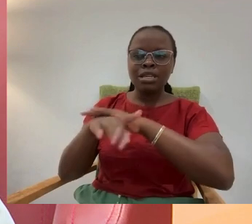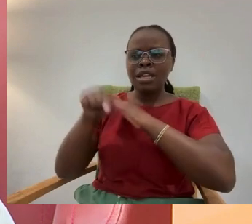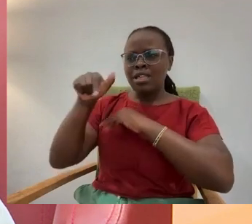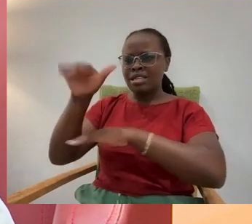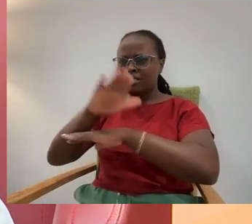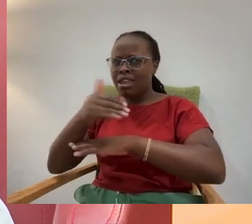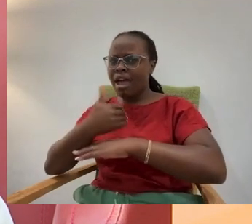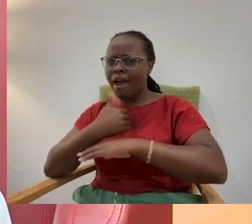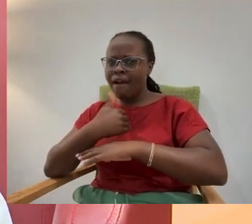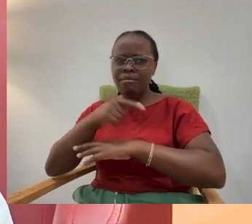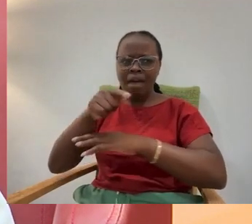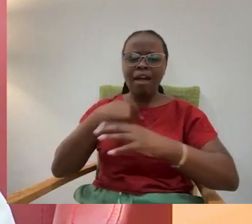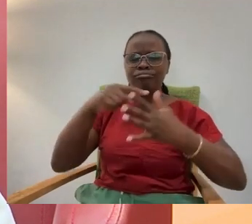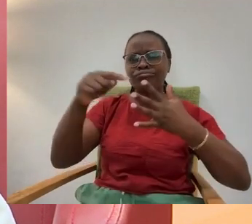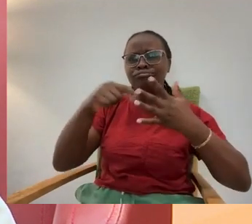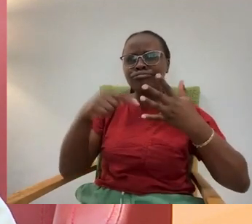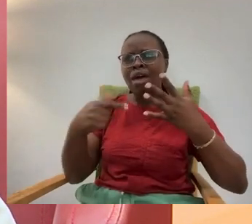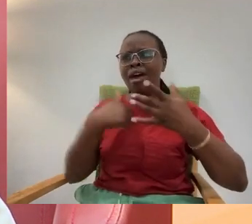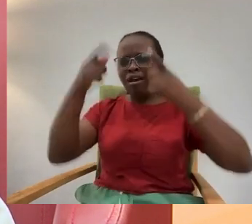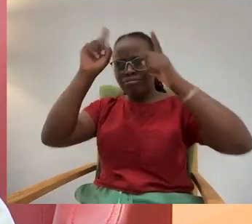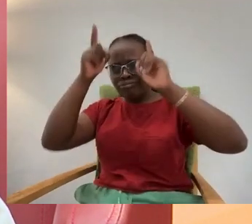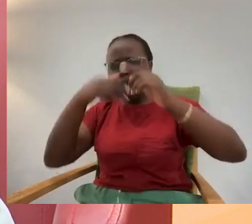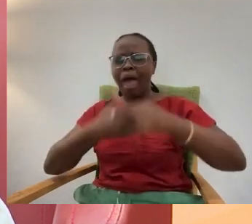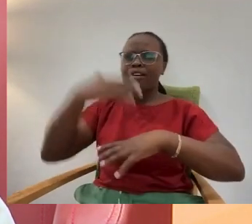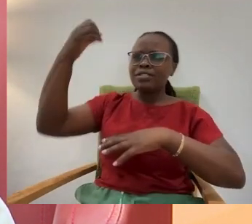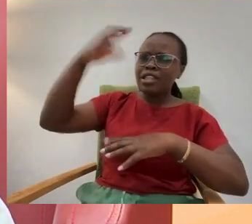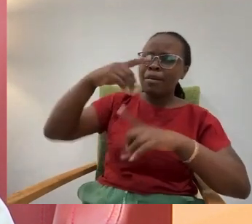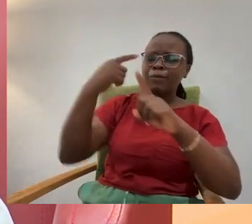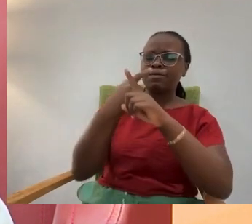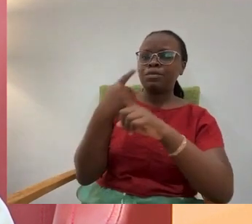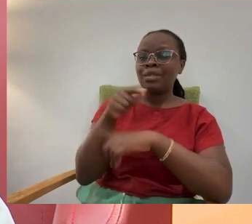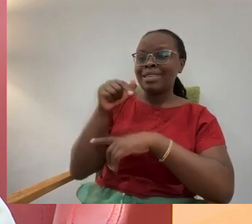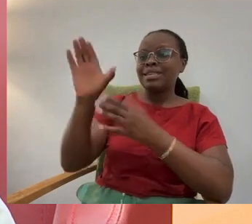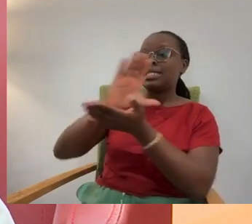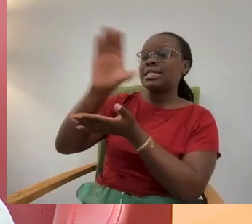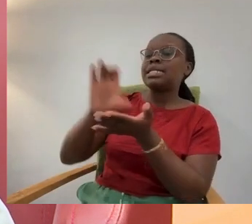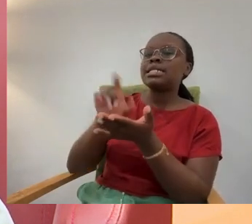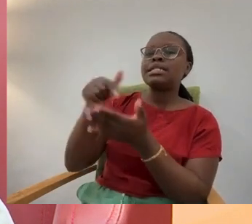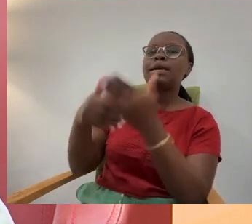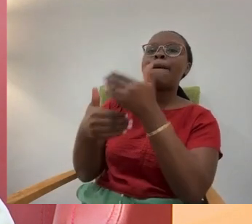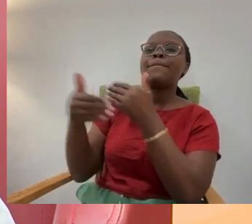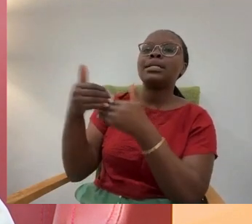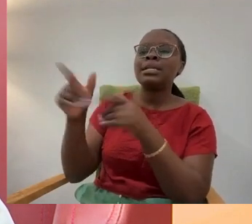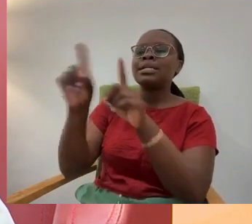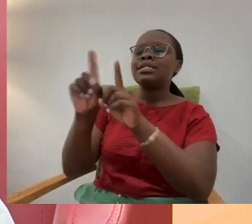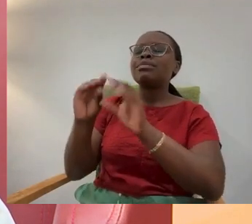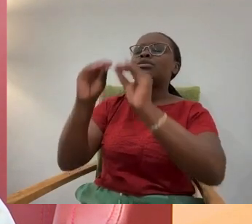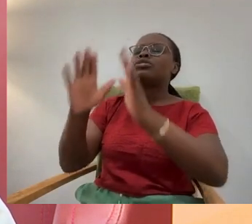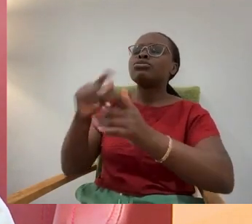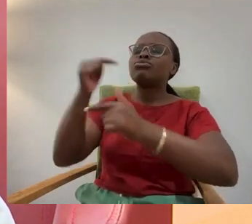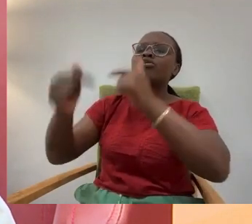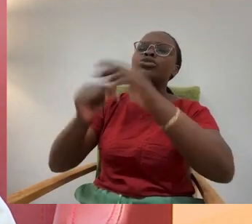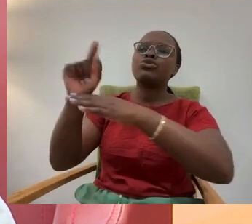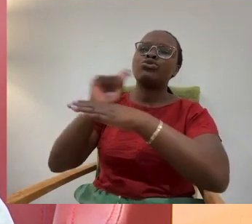There's electricity, for example. These centers are being built and teachers are being mobilized to